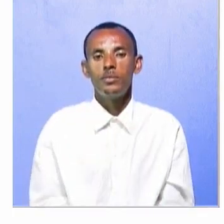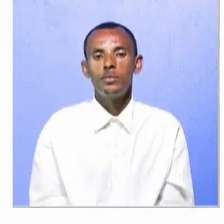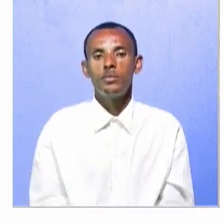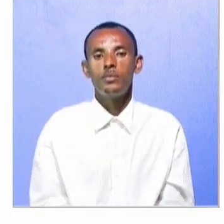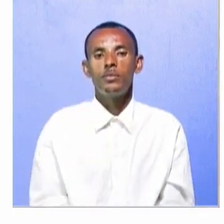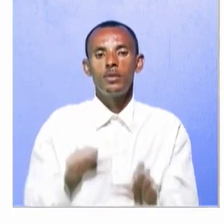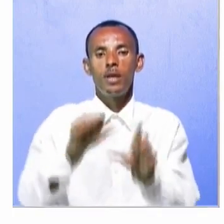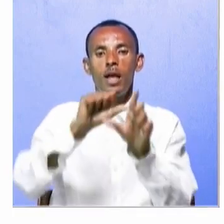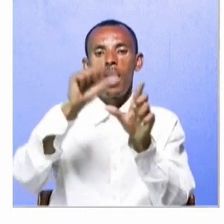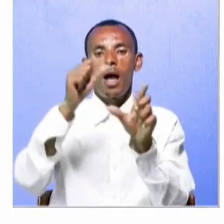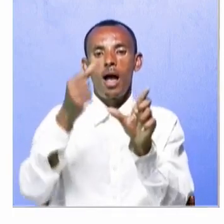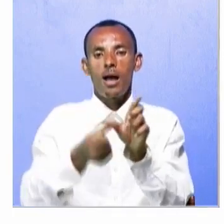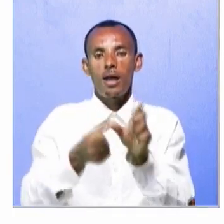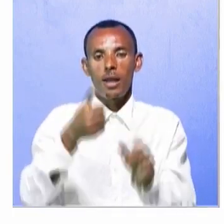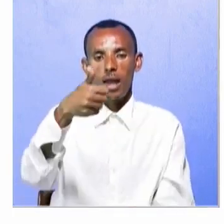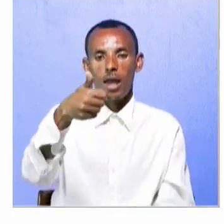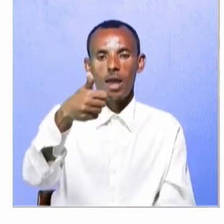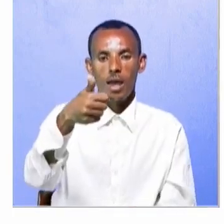angle A